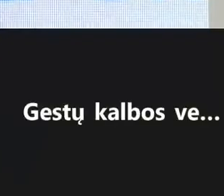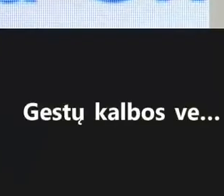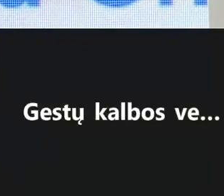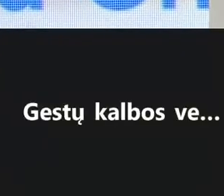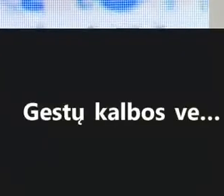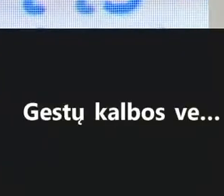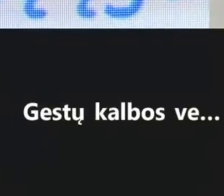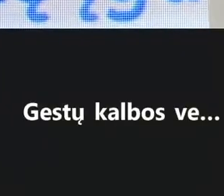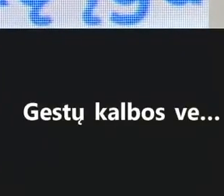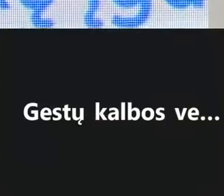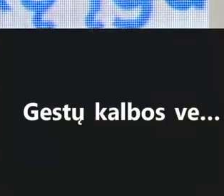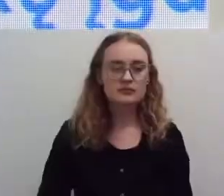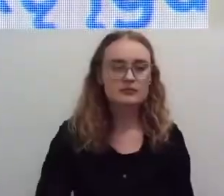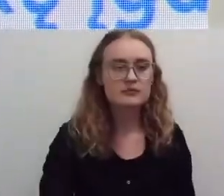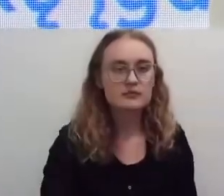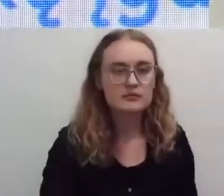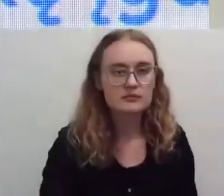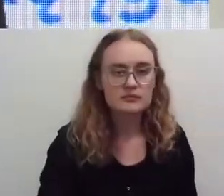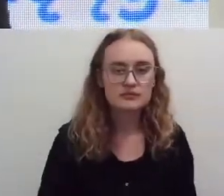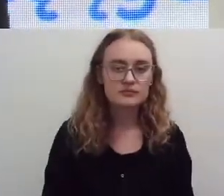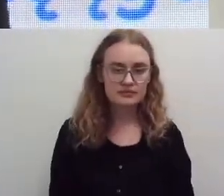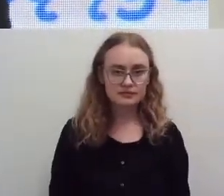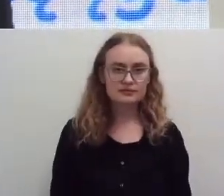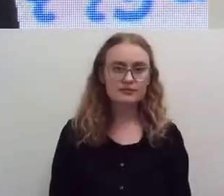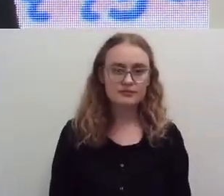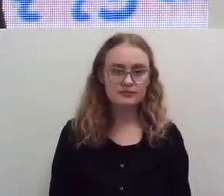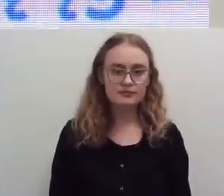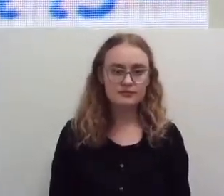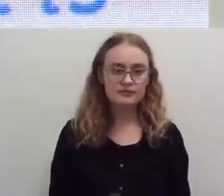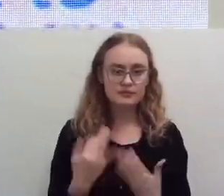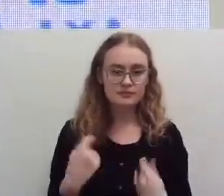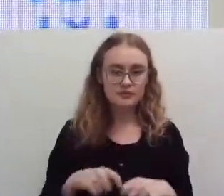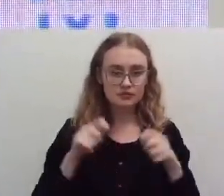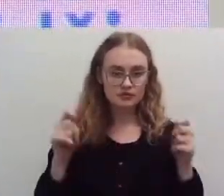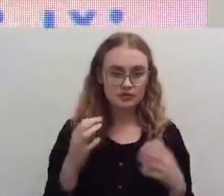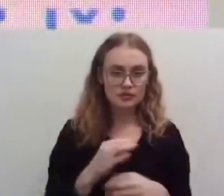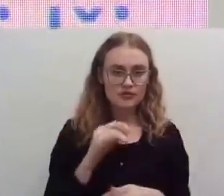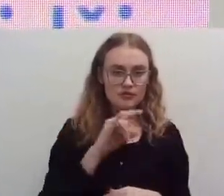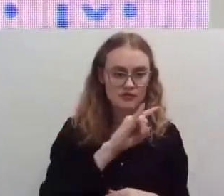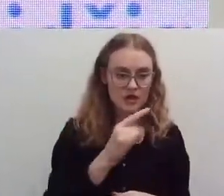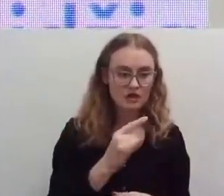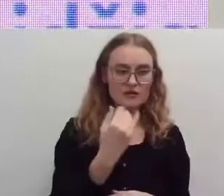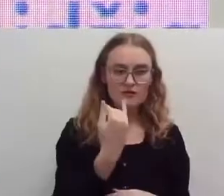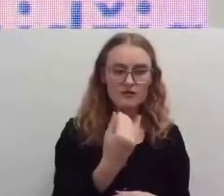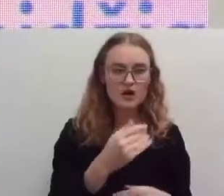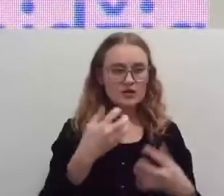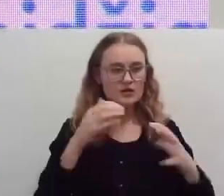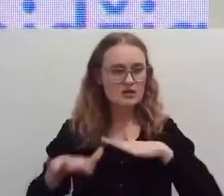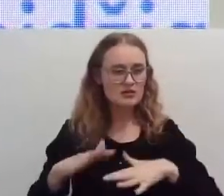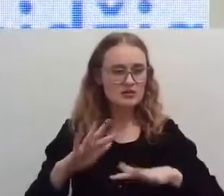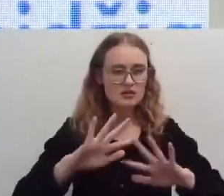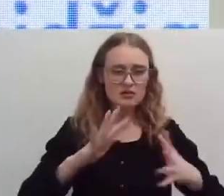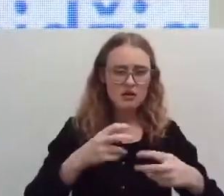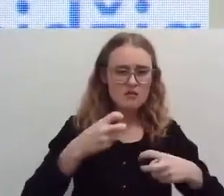So, the parallel session is called Empowering Children in Vulnerable Situations. So the panel will focus on